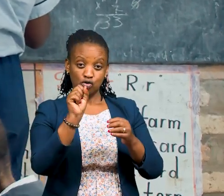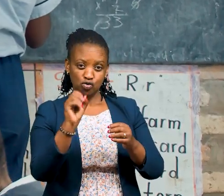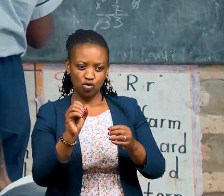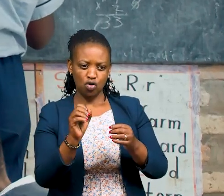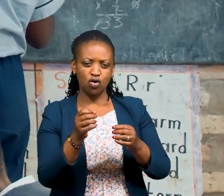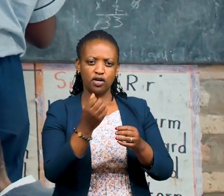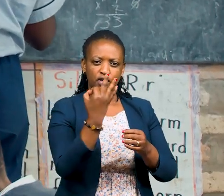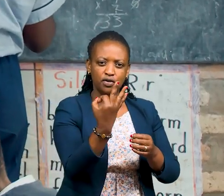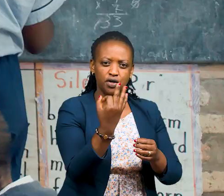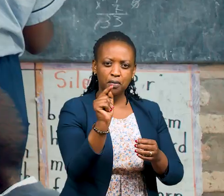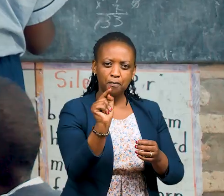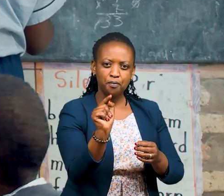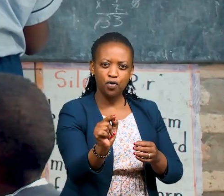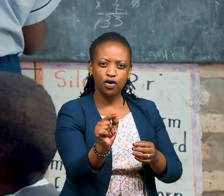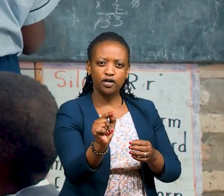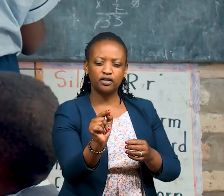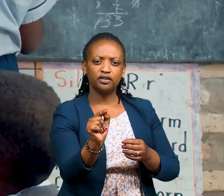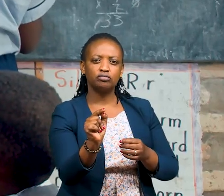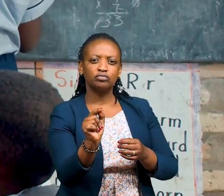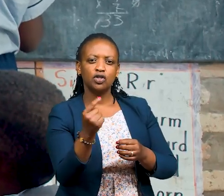So it is